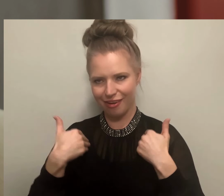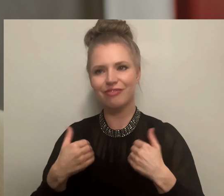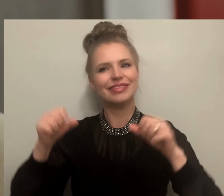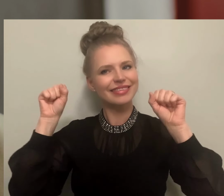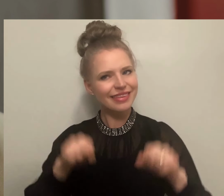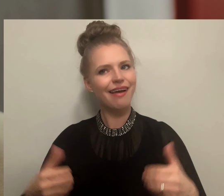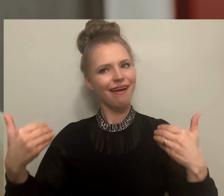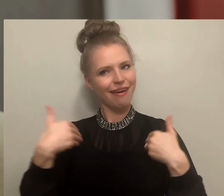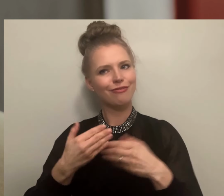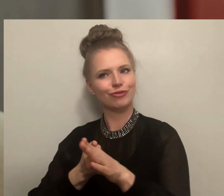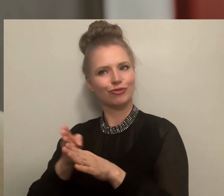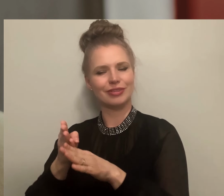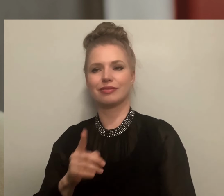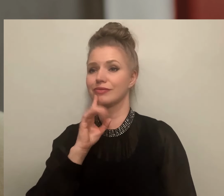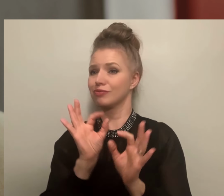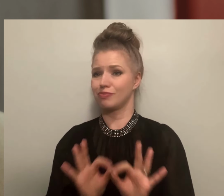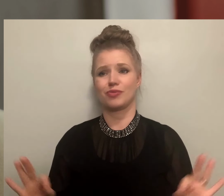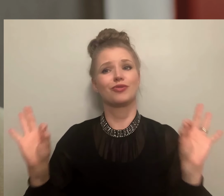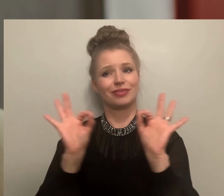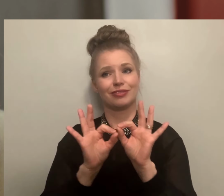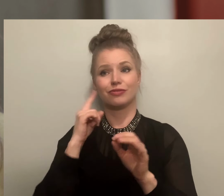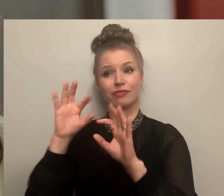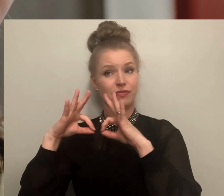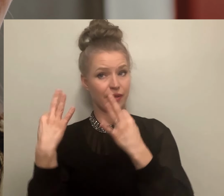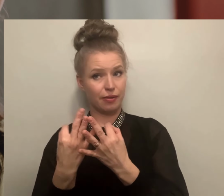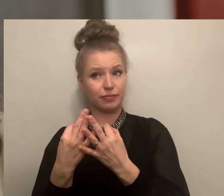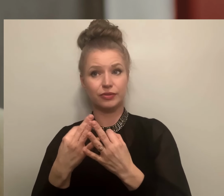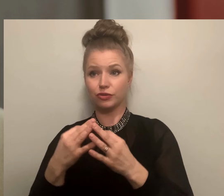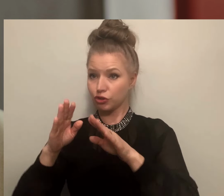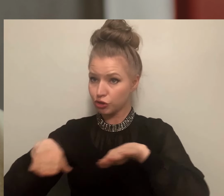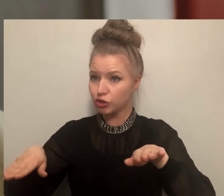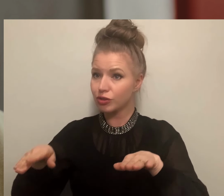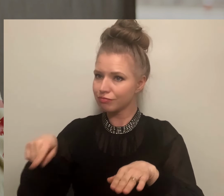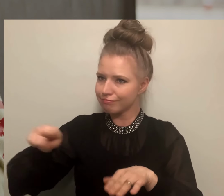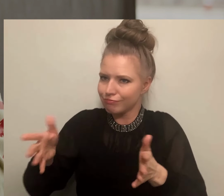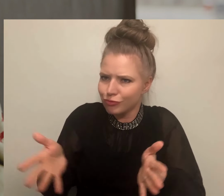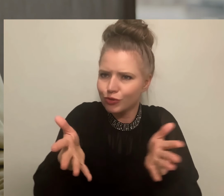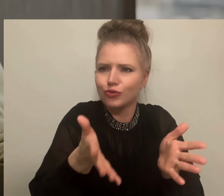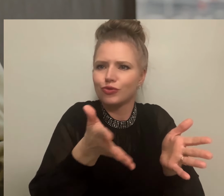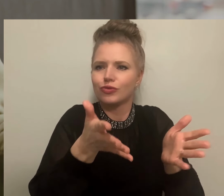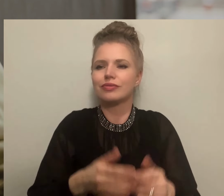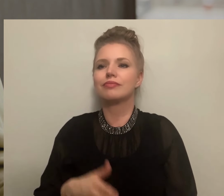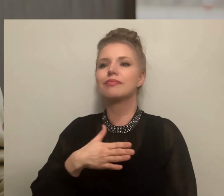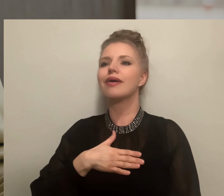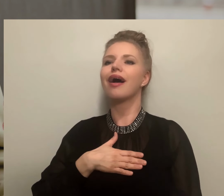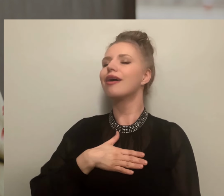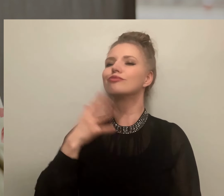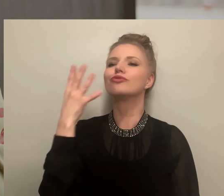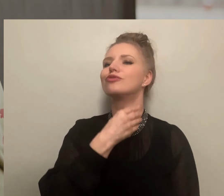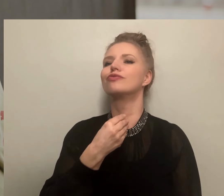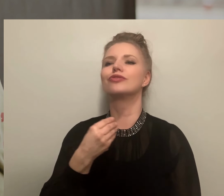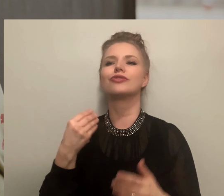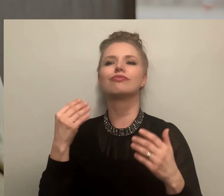have a career, and I think that's really important for, like, families that are supporting kids that are interested in theatre. Like, my beautiful, wonderful, awesome parents